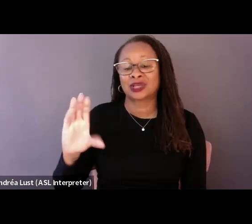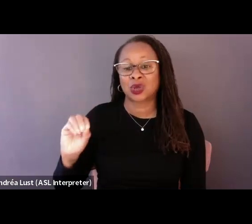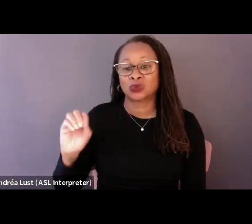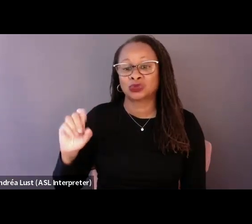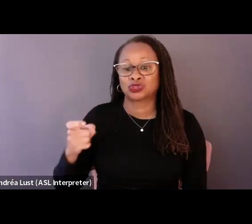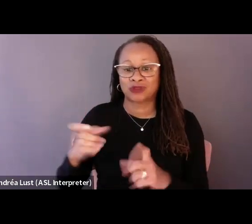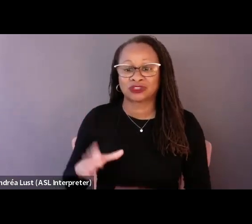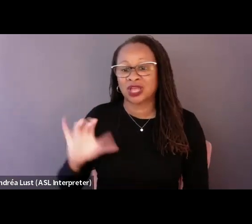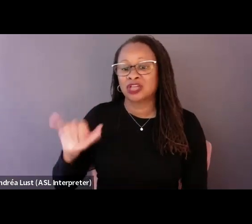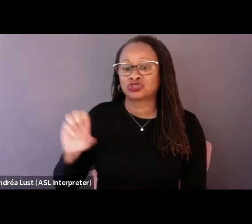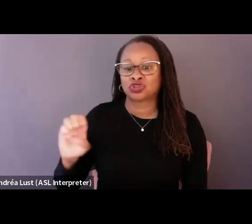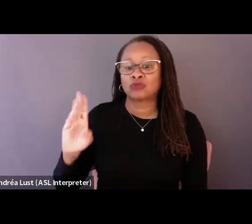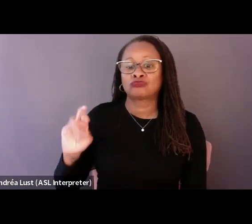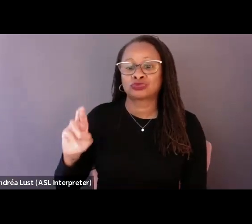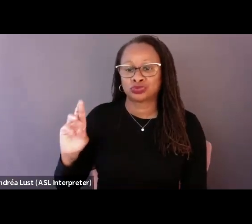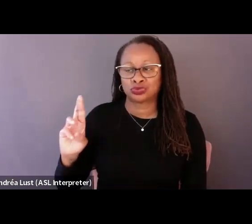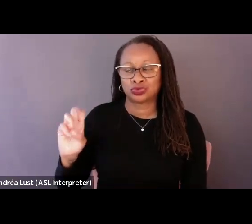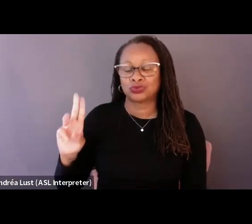co-director Joe Brewster,